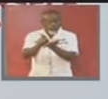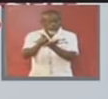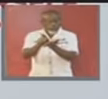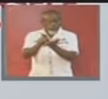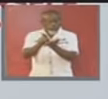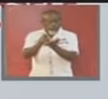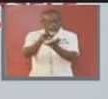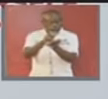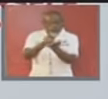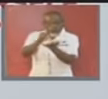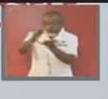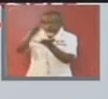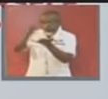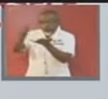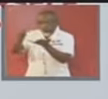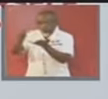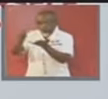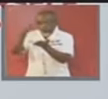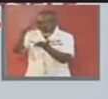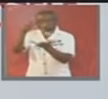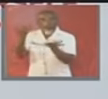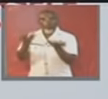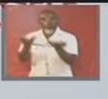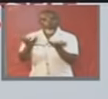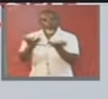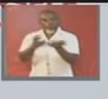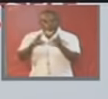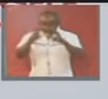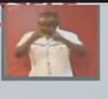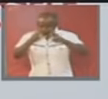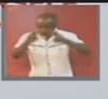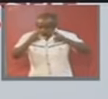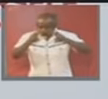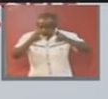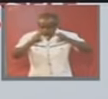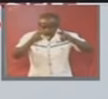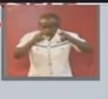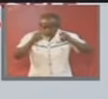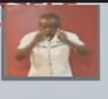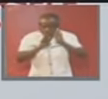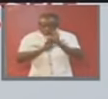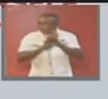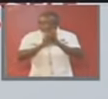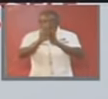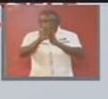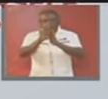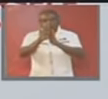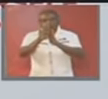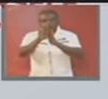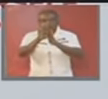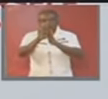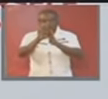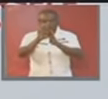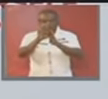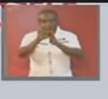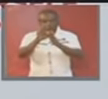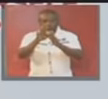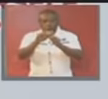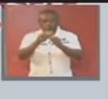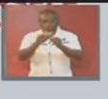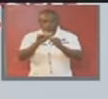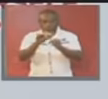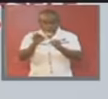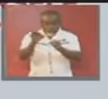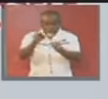mainly to research and development across the spectrum of possible vaccine candidates, which is one of